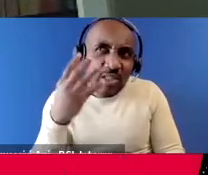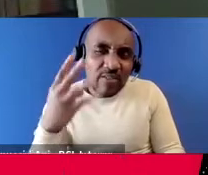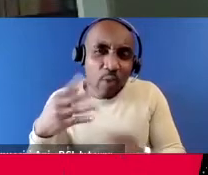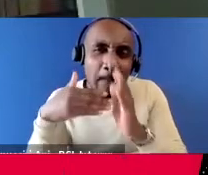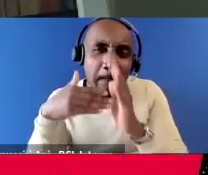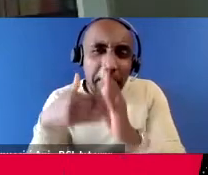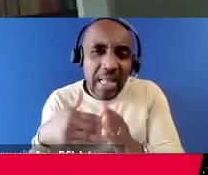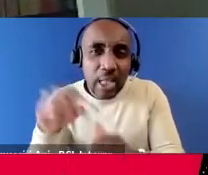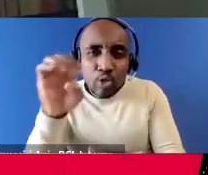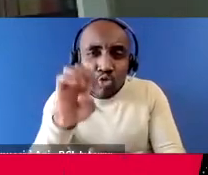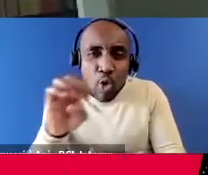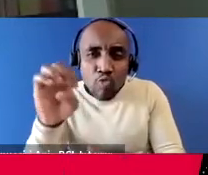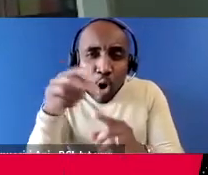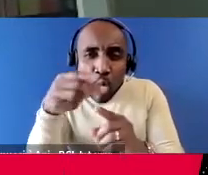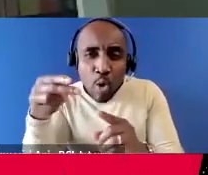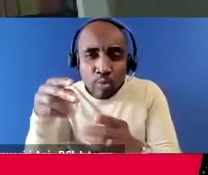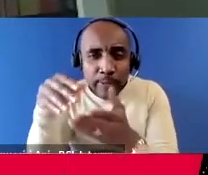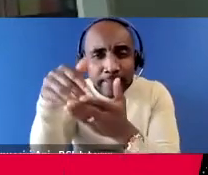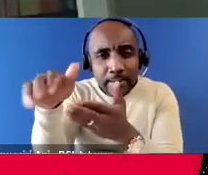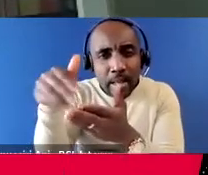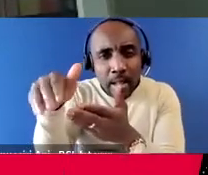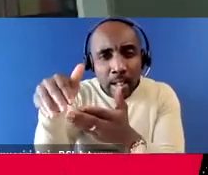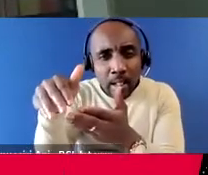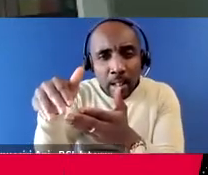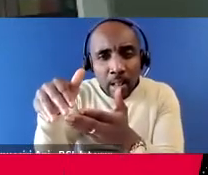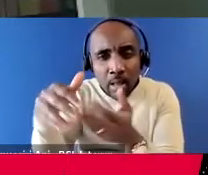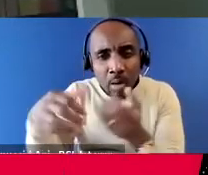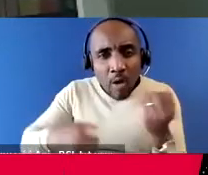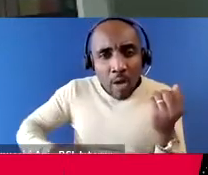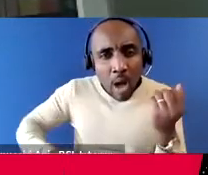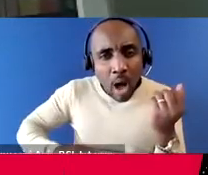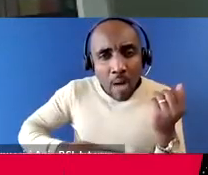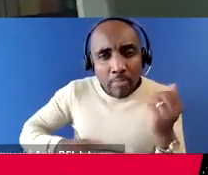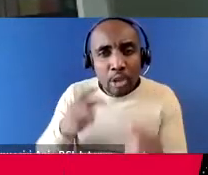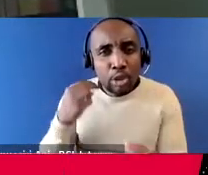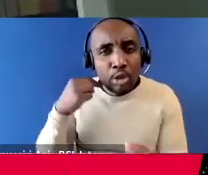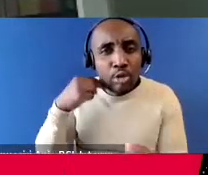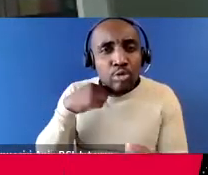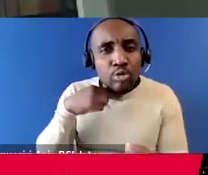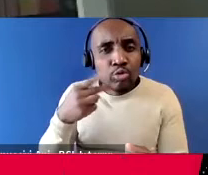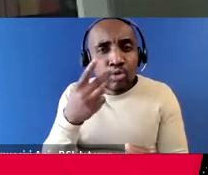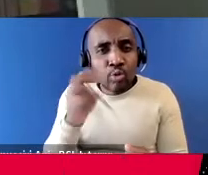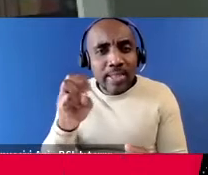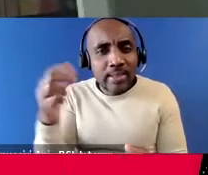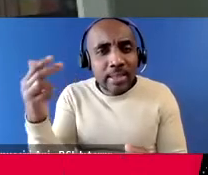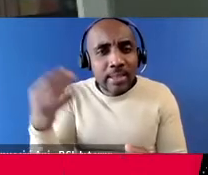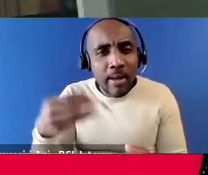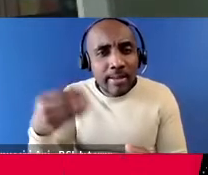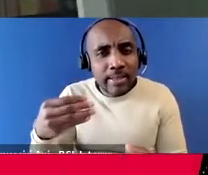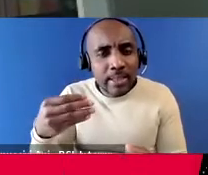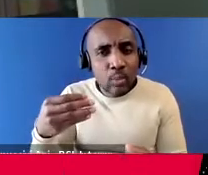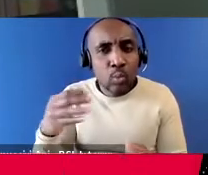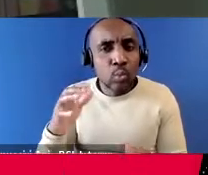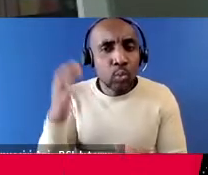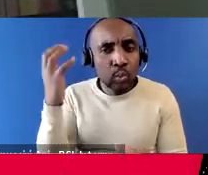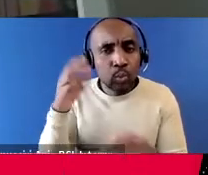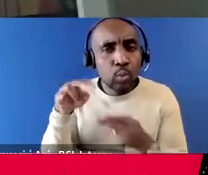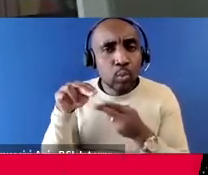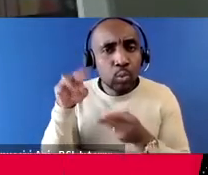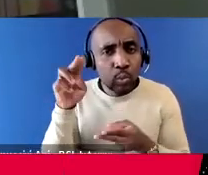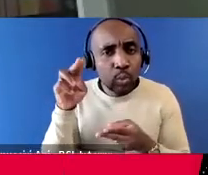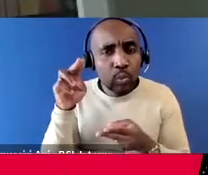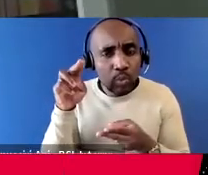€344 million euros of arms being sold to Turkey in 2019. And that's significant for a country